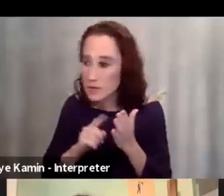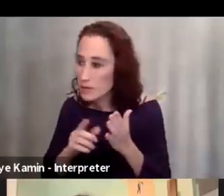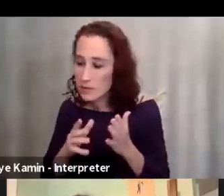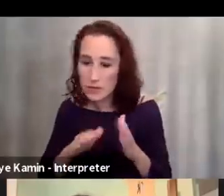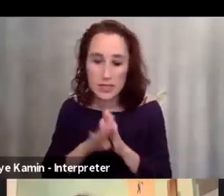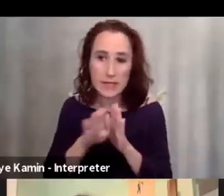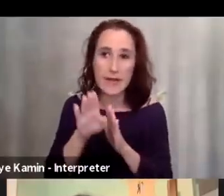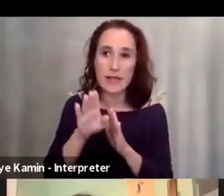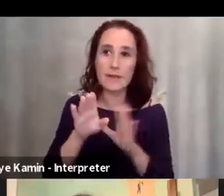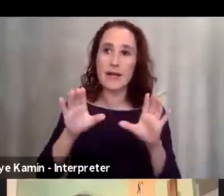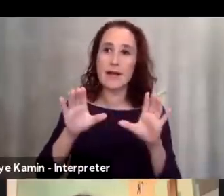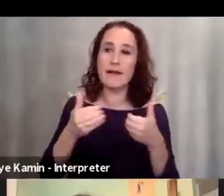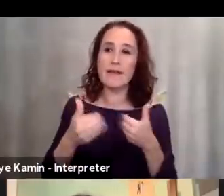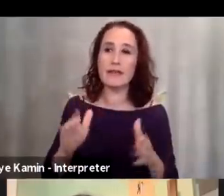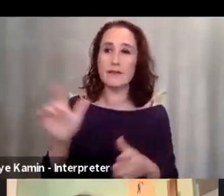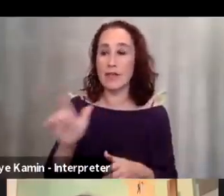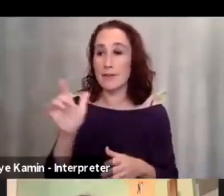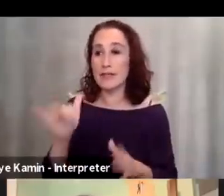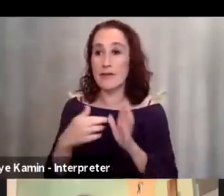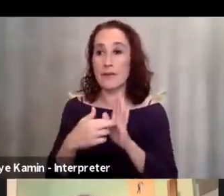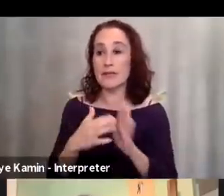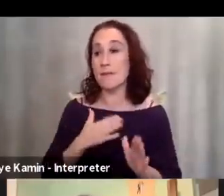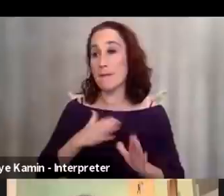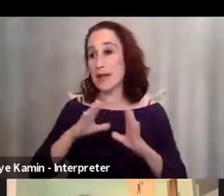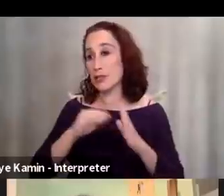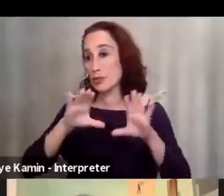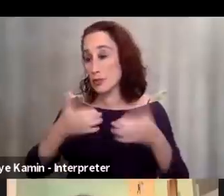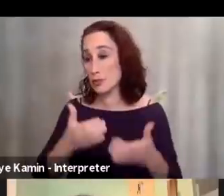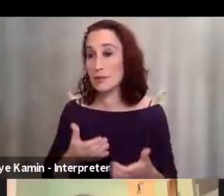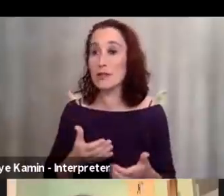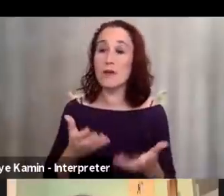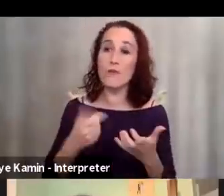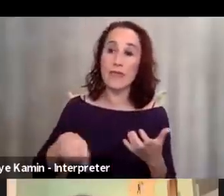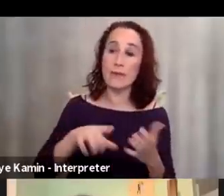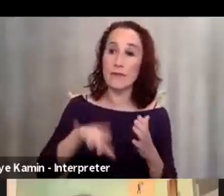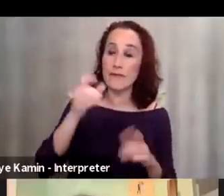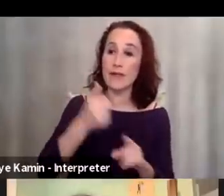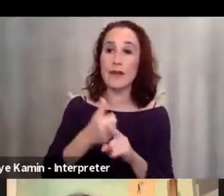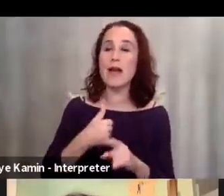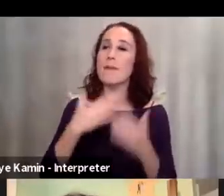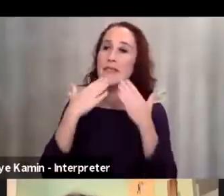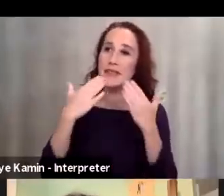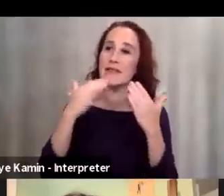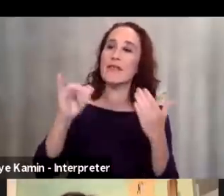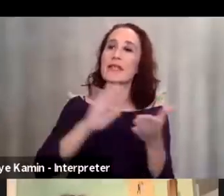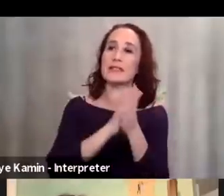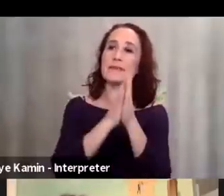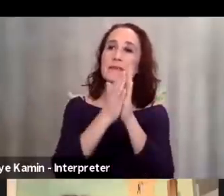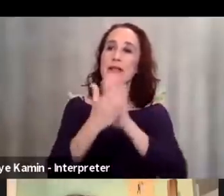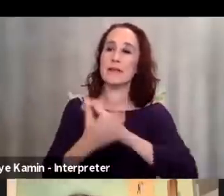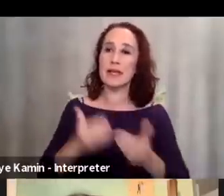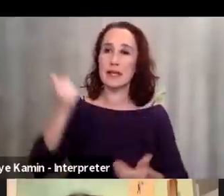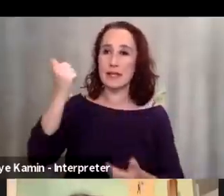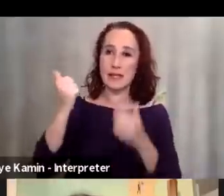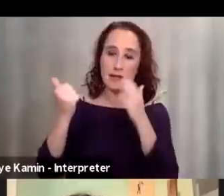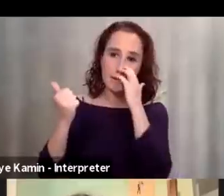libraries that represented the students that were in my classroom so they could see themselves. And I'm so thankful that that is becoming easier and just